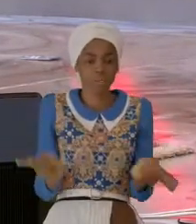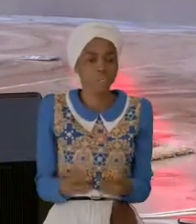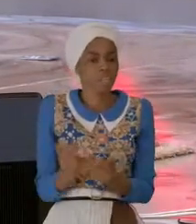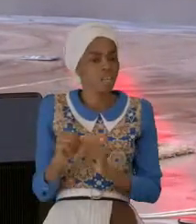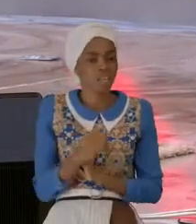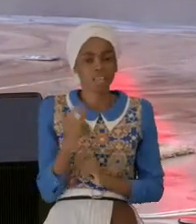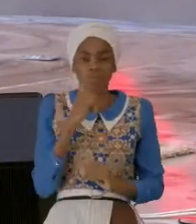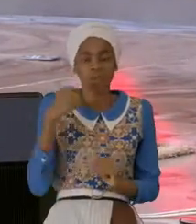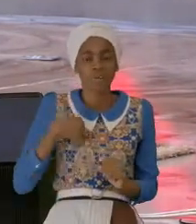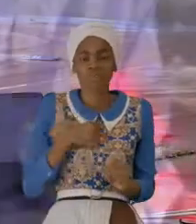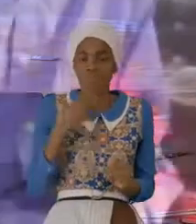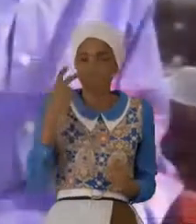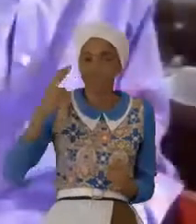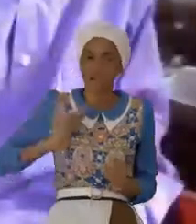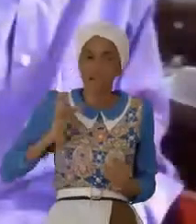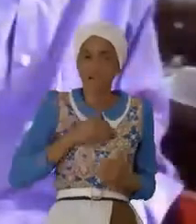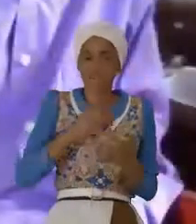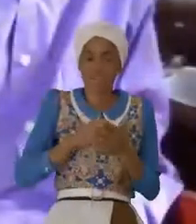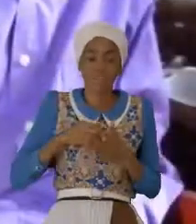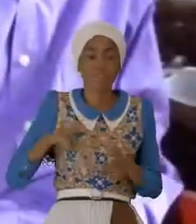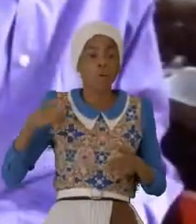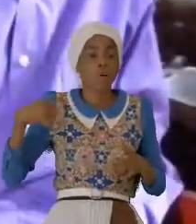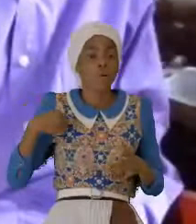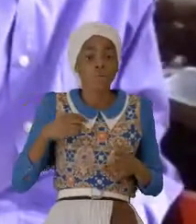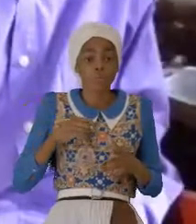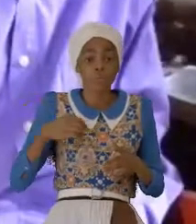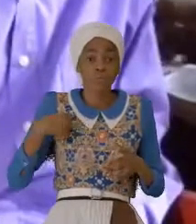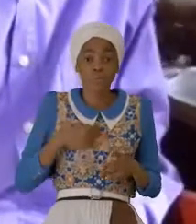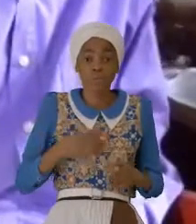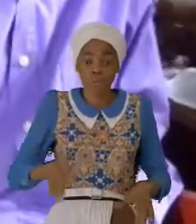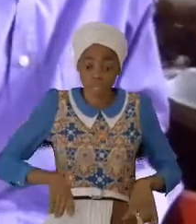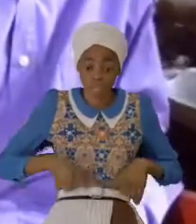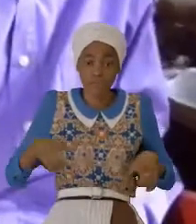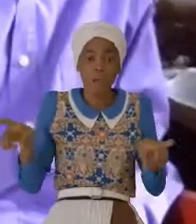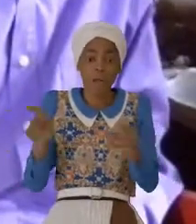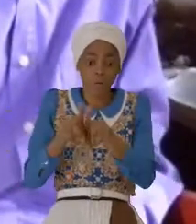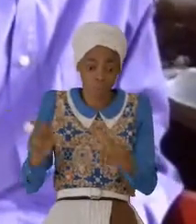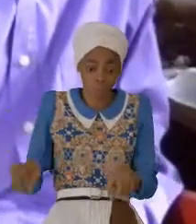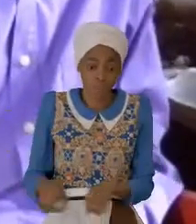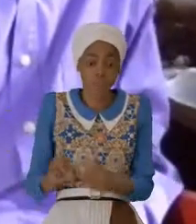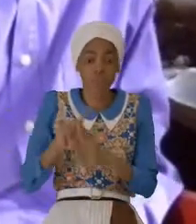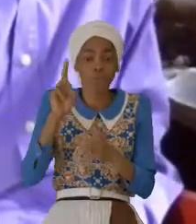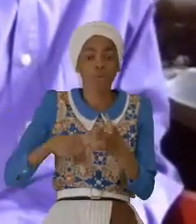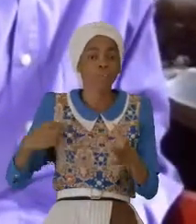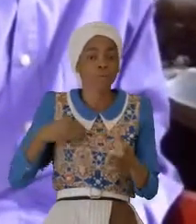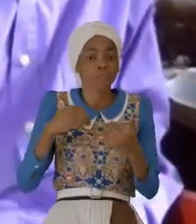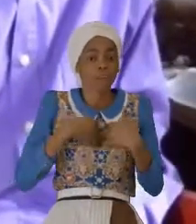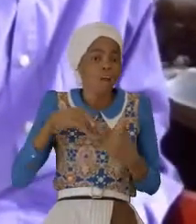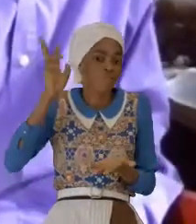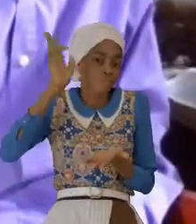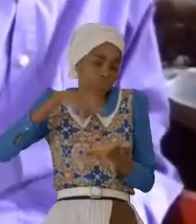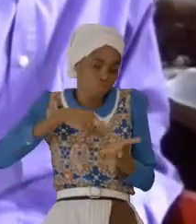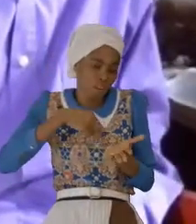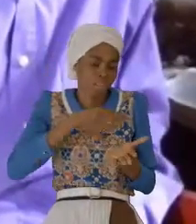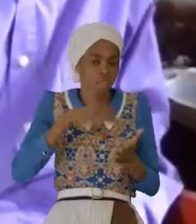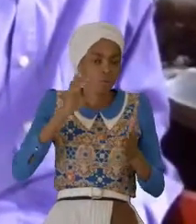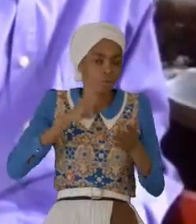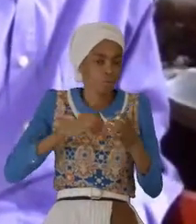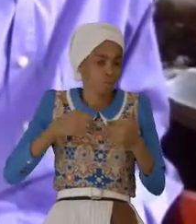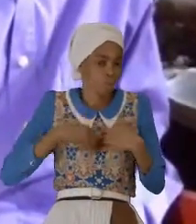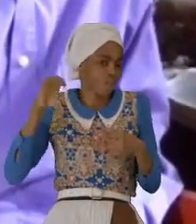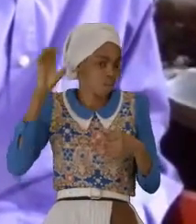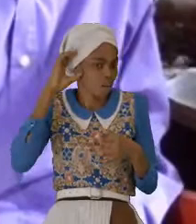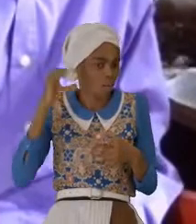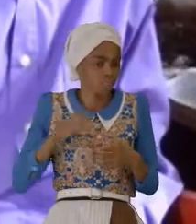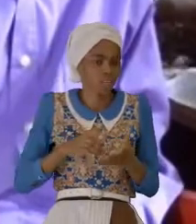we live according to what we have Rich what we have revealed unto us